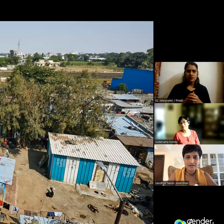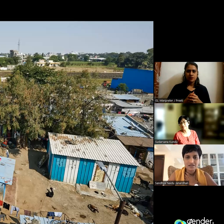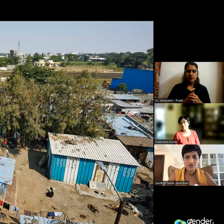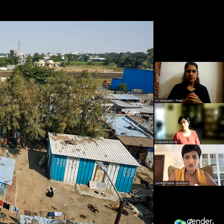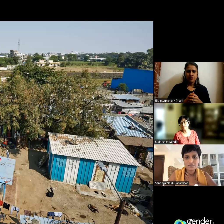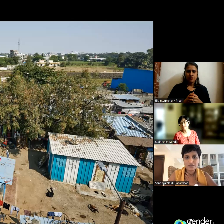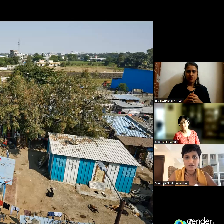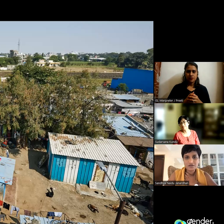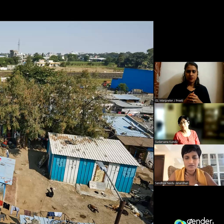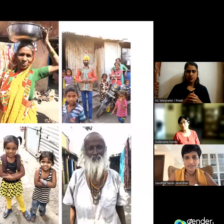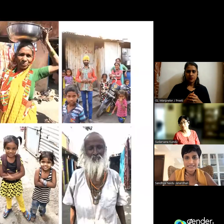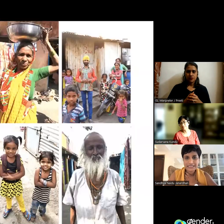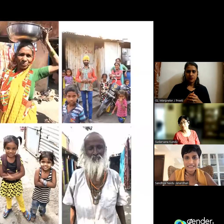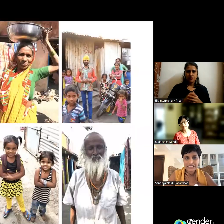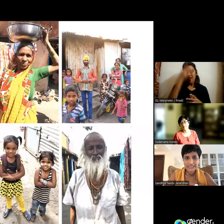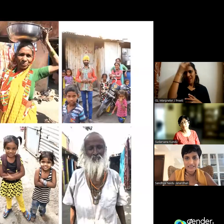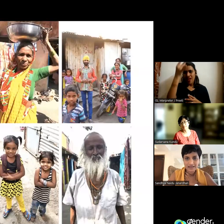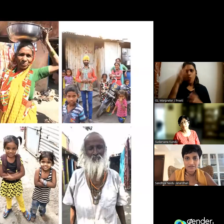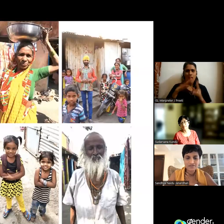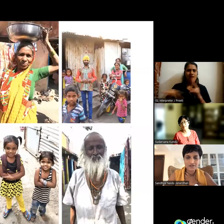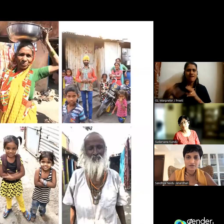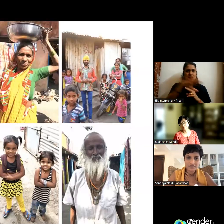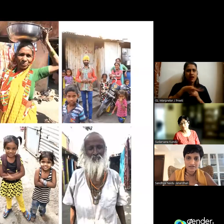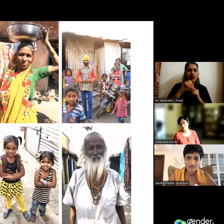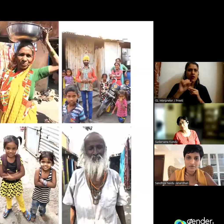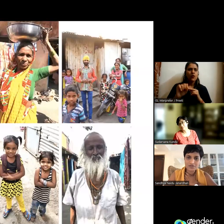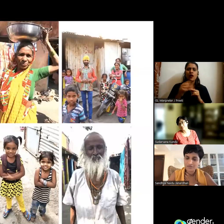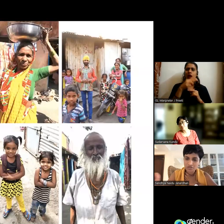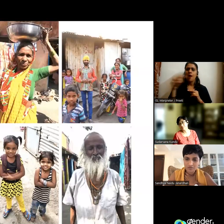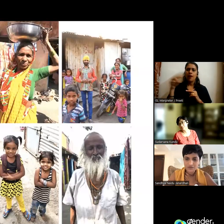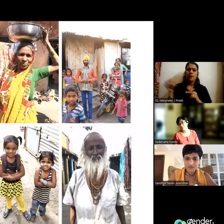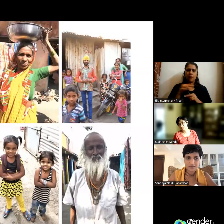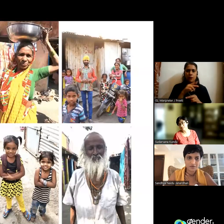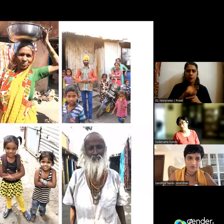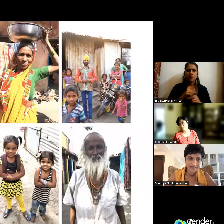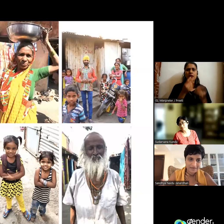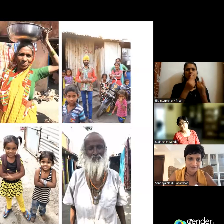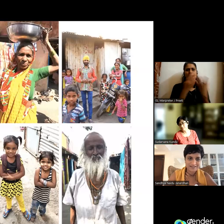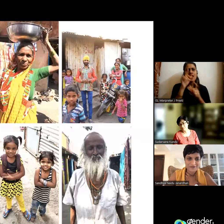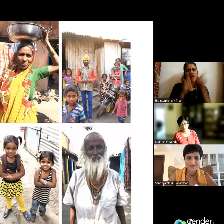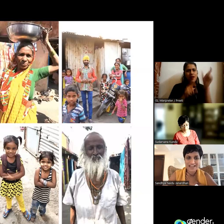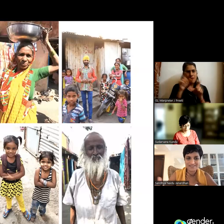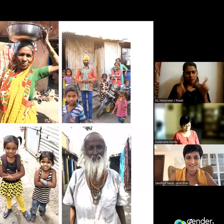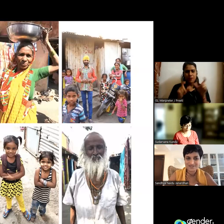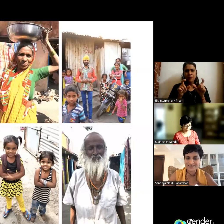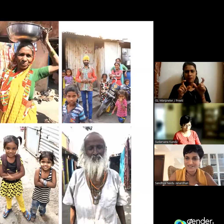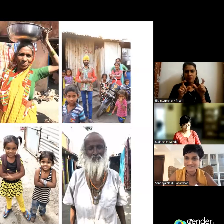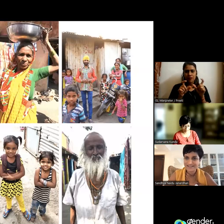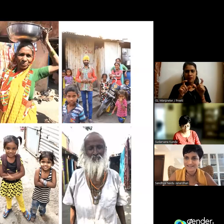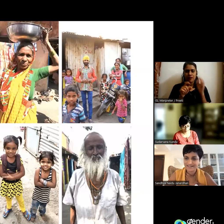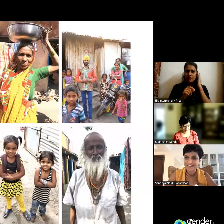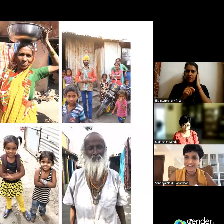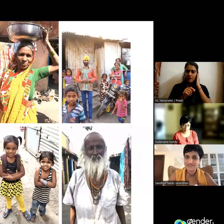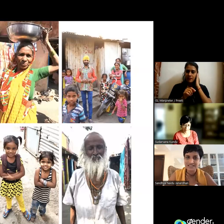there. So, it kind of, I'm sure most of the people who came to this talk have that general interest